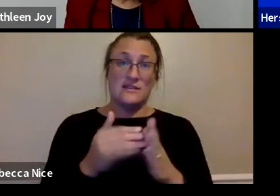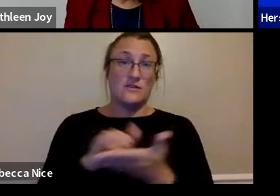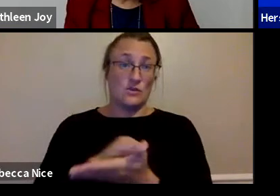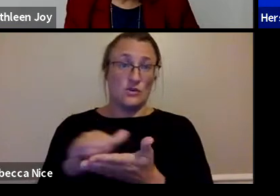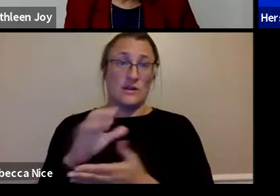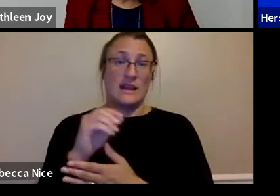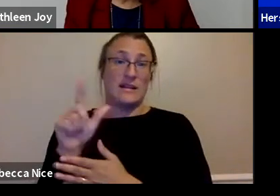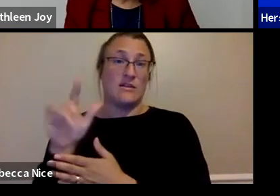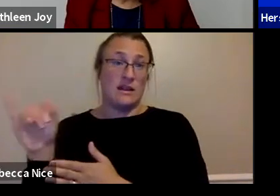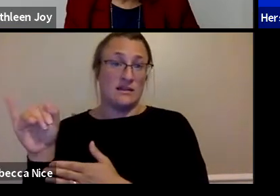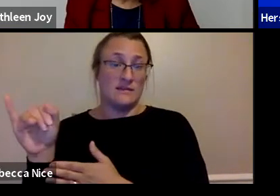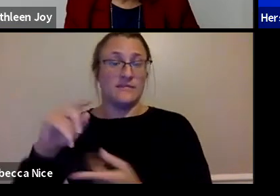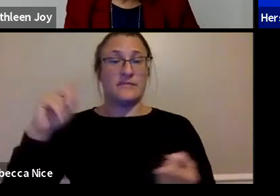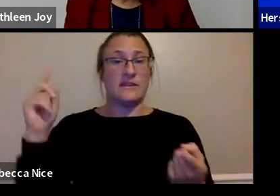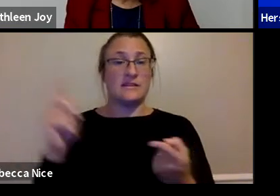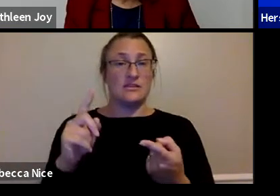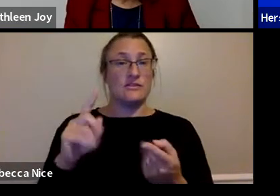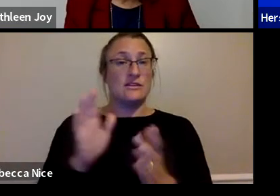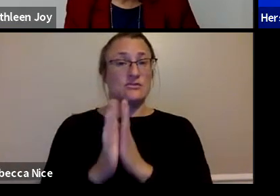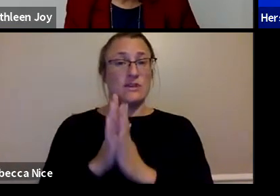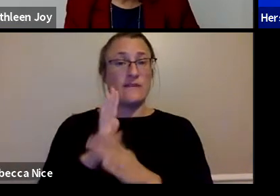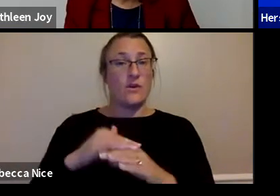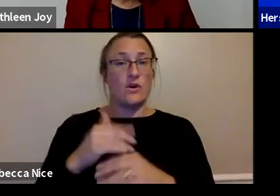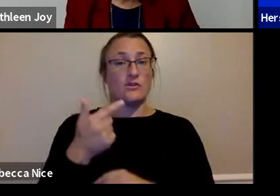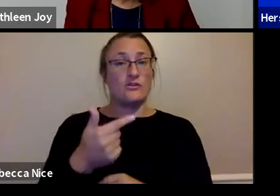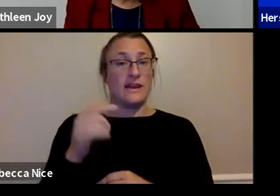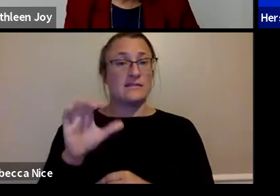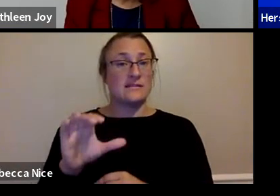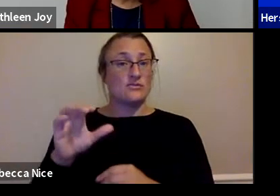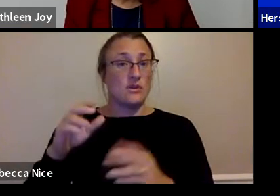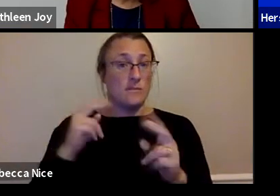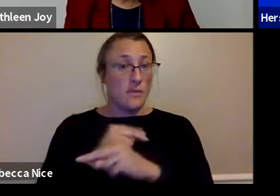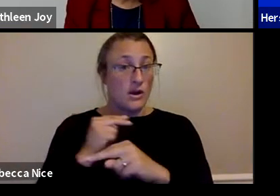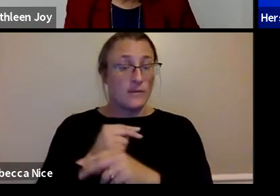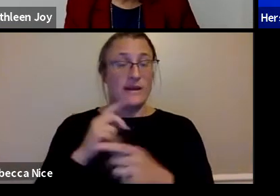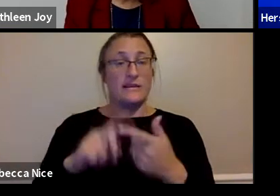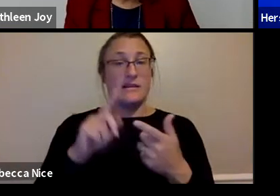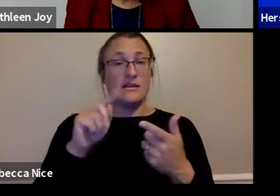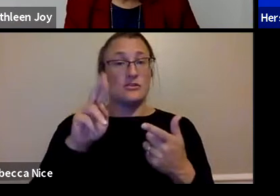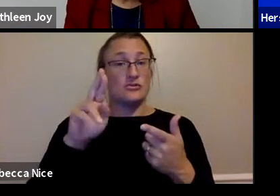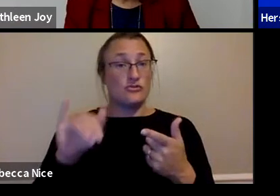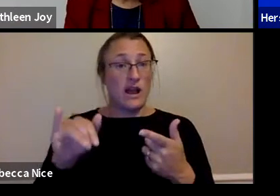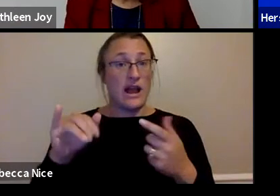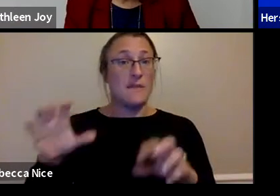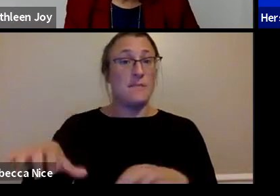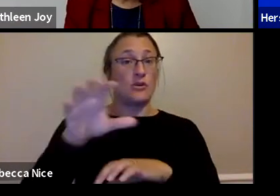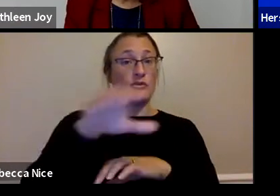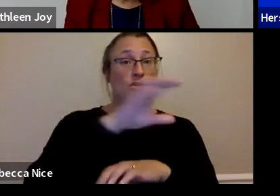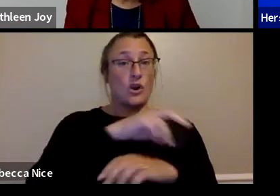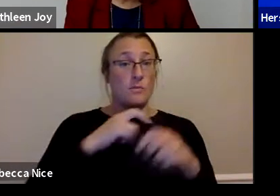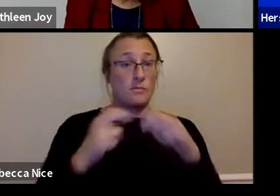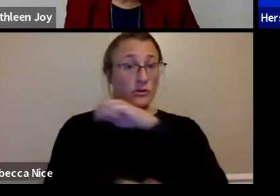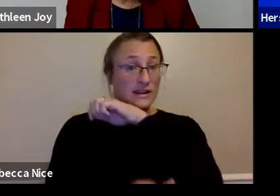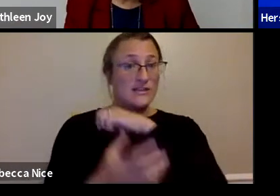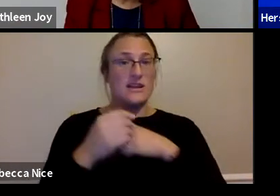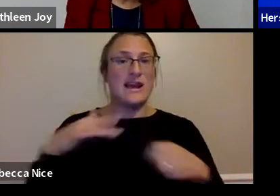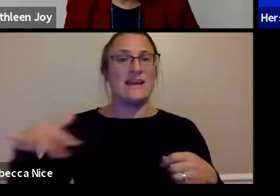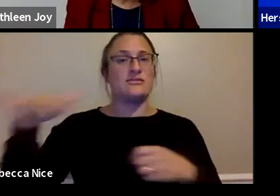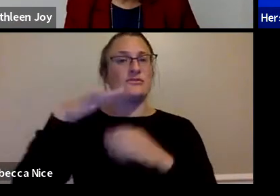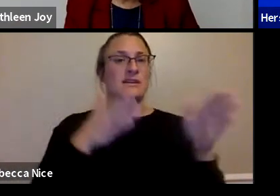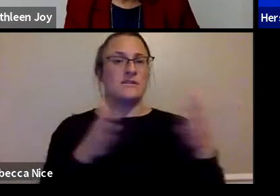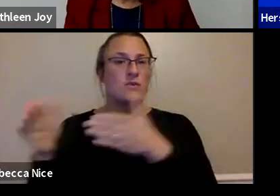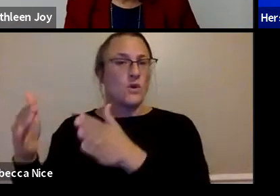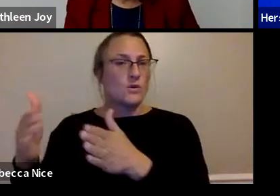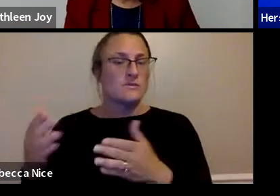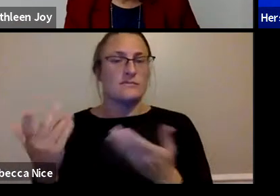would decrease the flow of traffic on the Grand Central Parkway, Triborough Bridge, and surrounding roads. This will create a great opportunity for existing